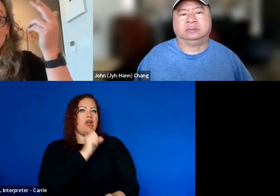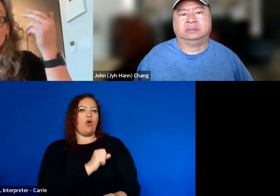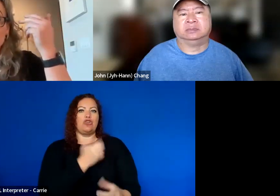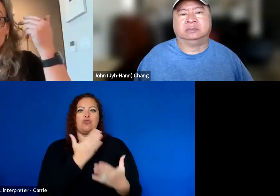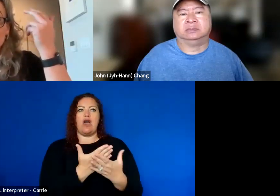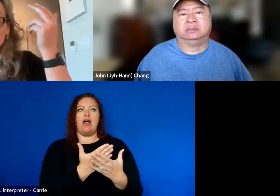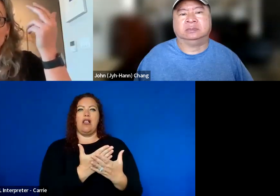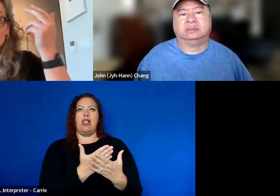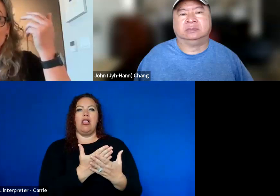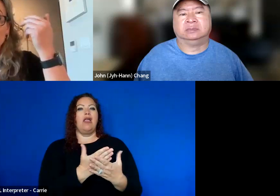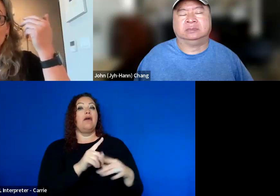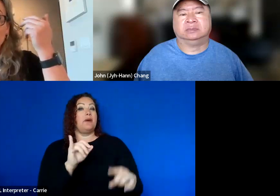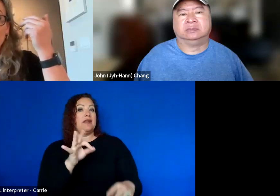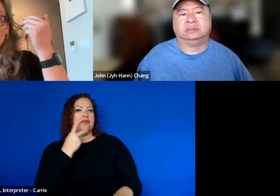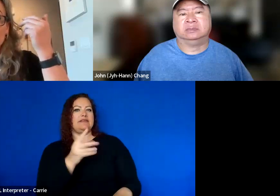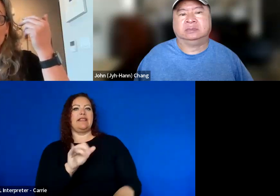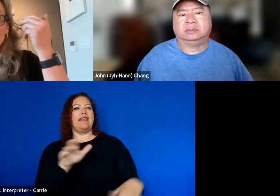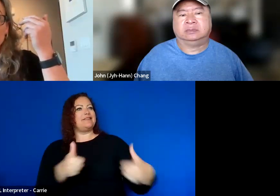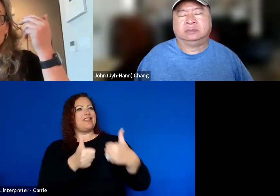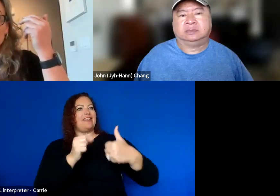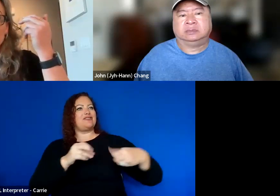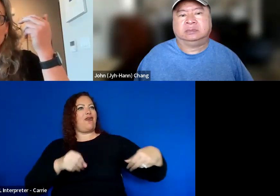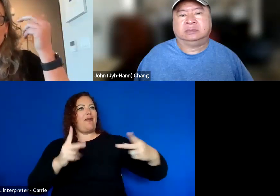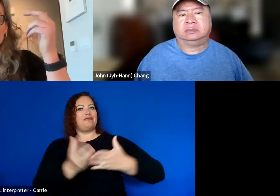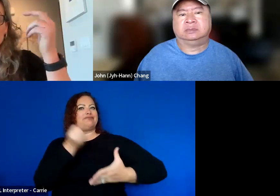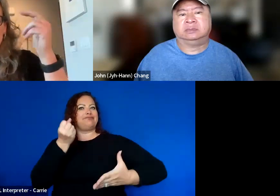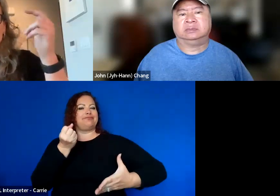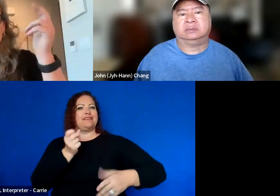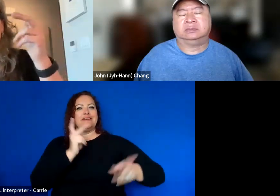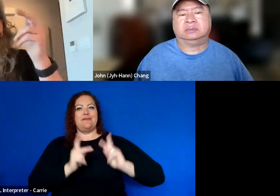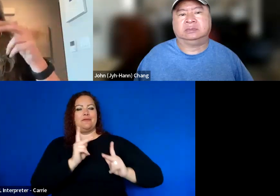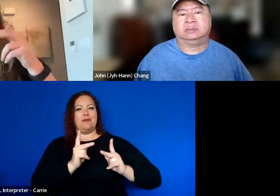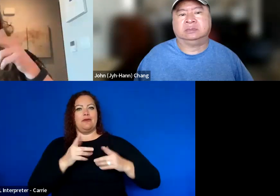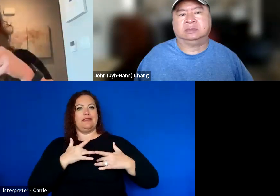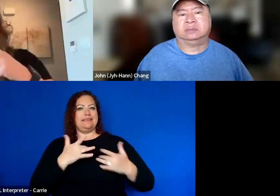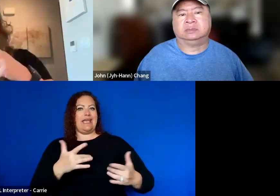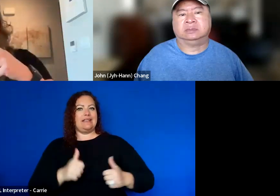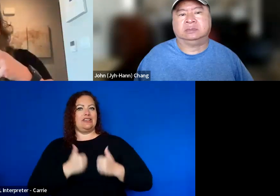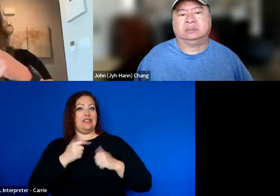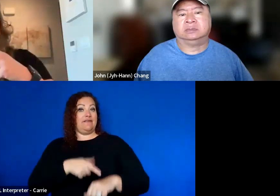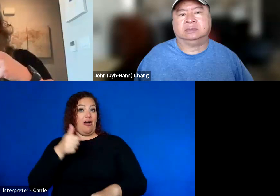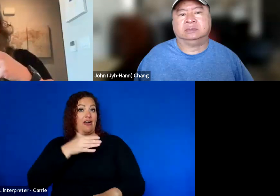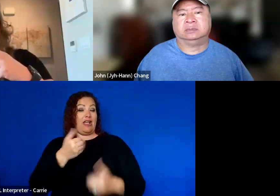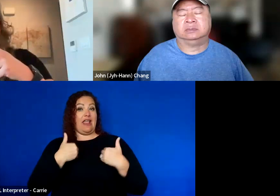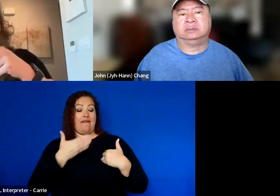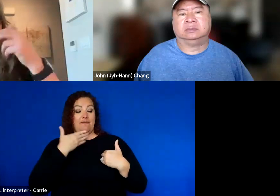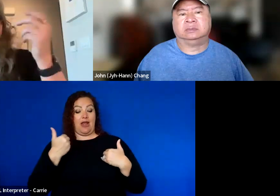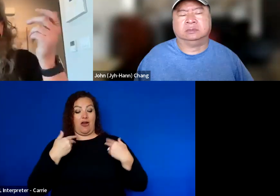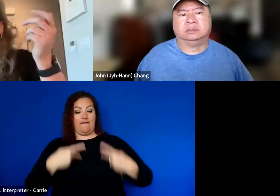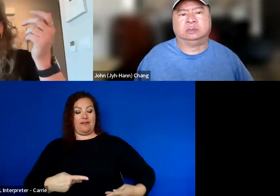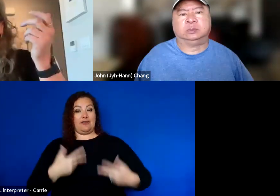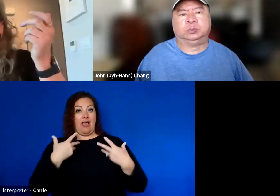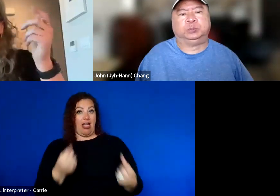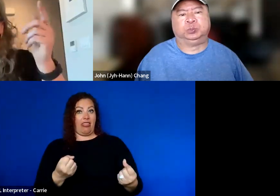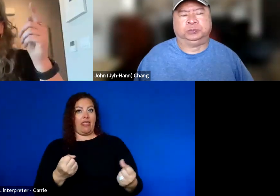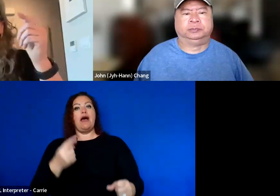as like a challenge or an opportunity, um, people tend to live longer and have better physical health. So